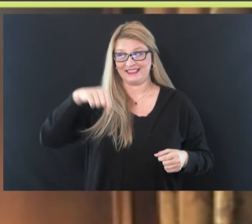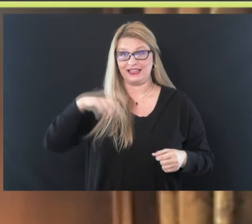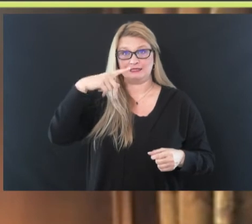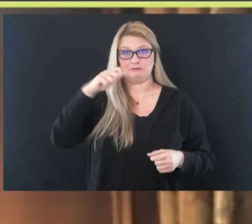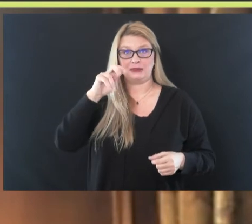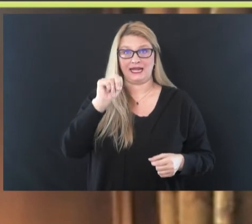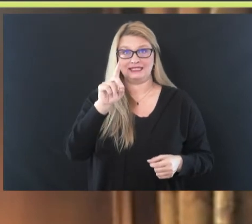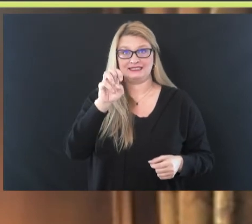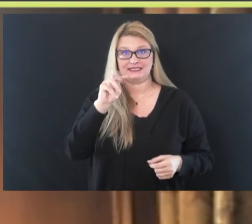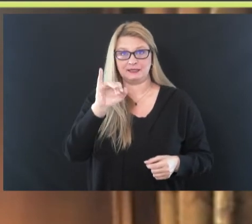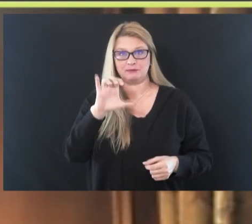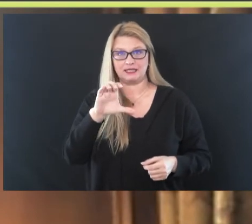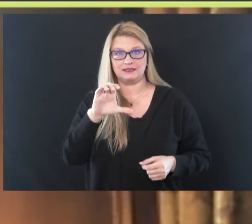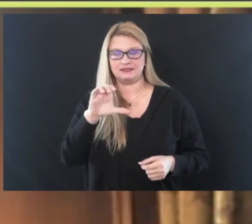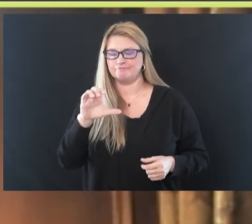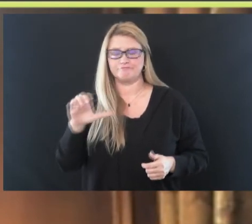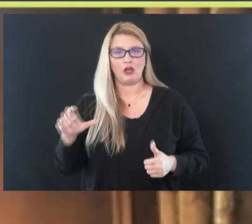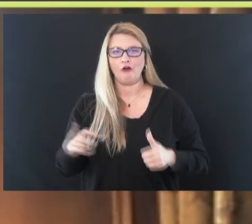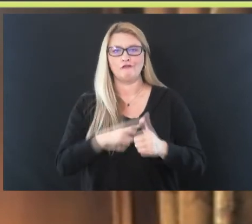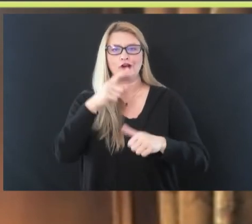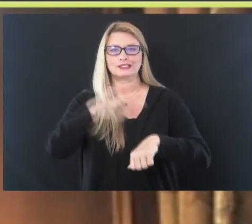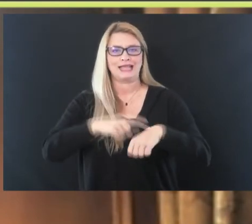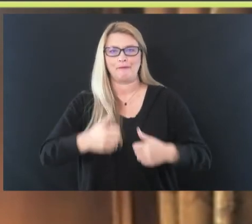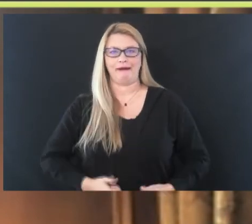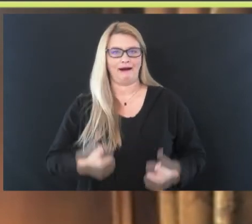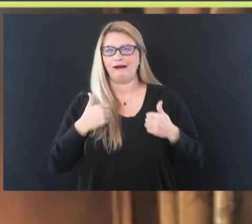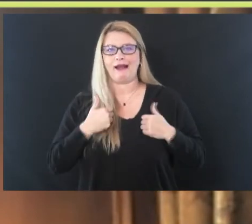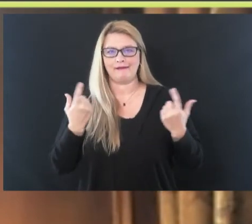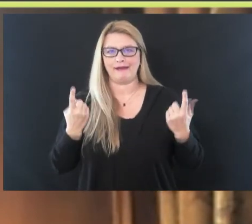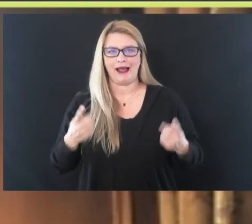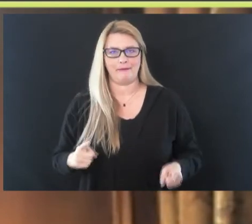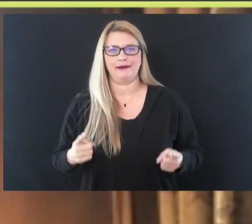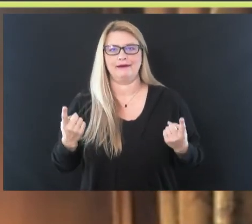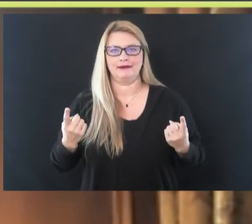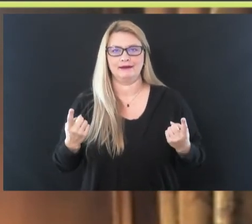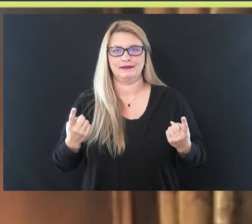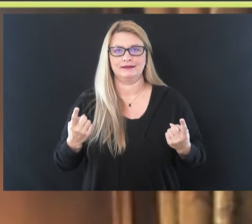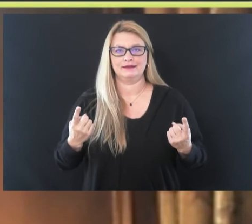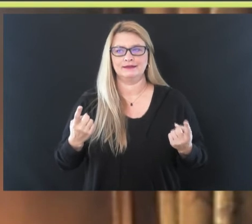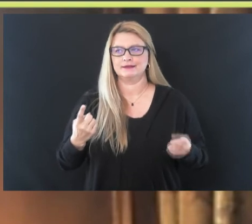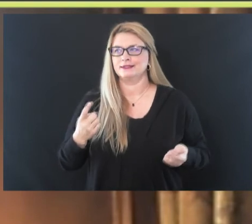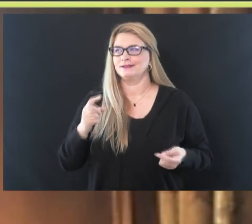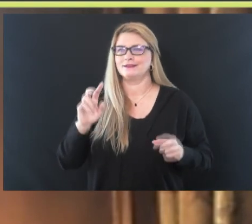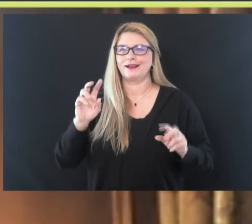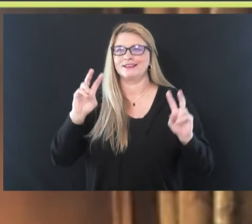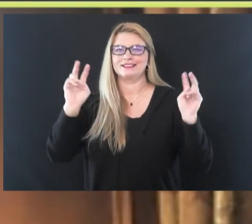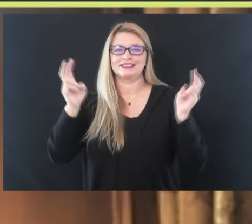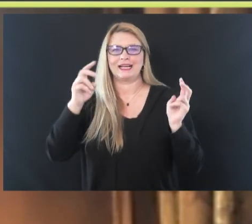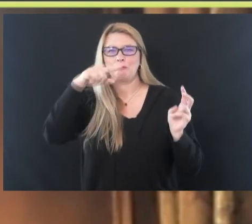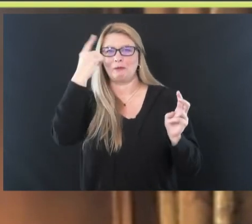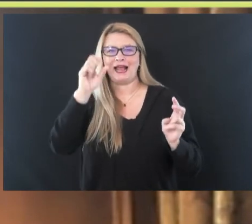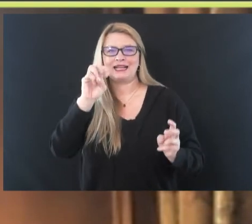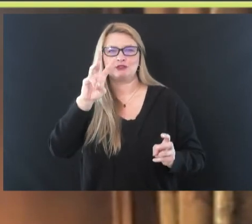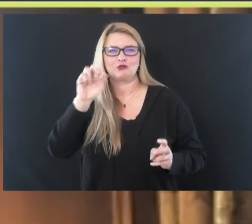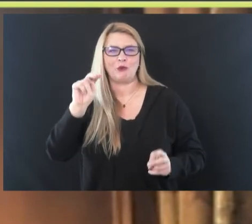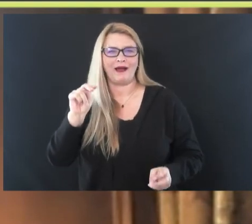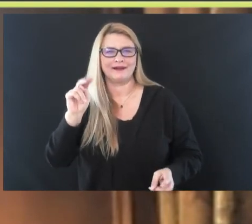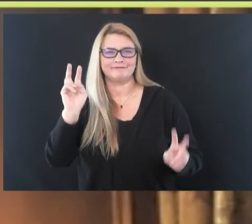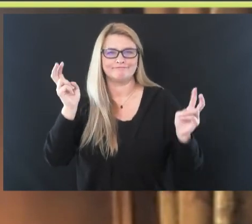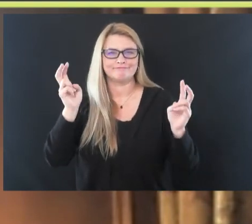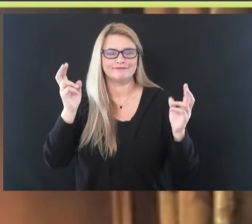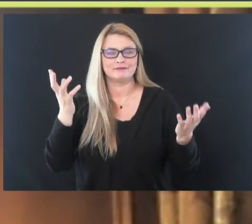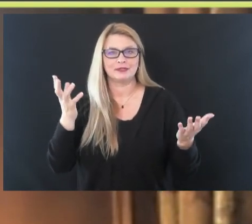is a lifetime event. And these kind of events have been called black swan events before, which are really rare